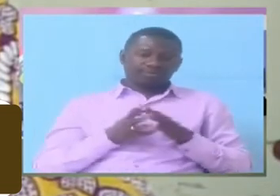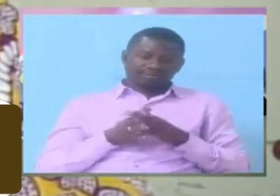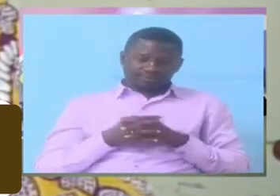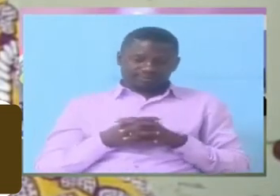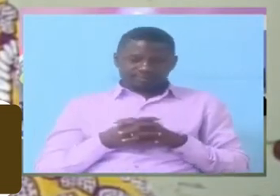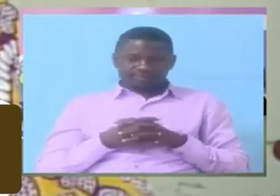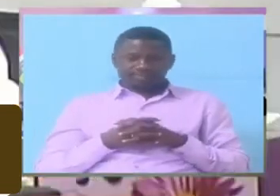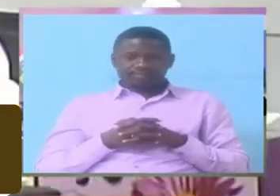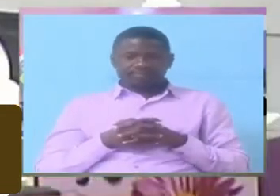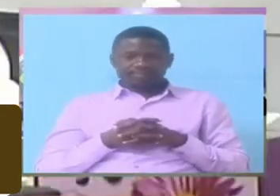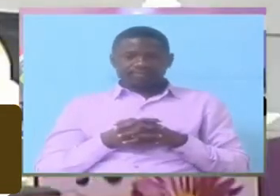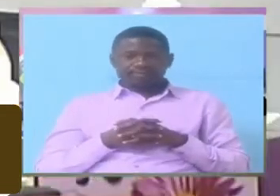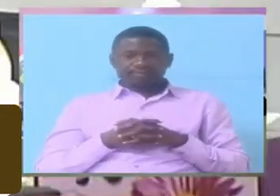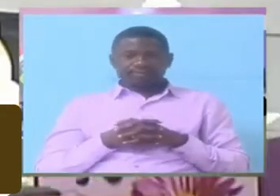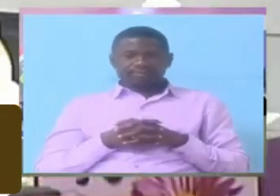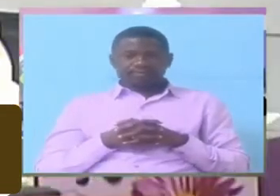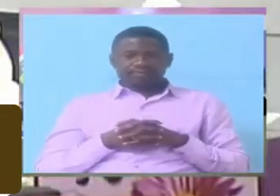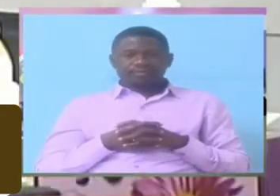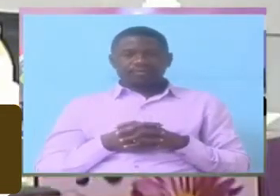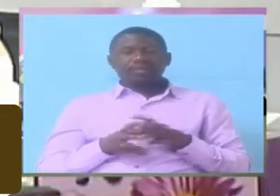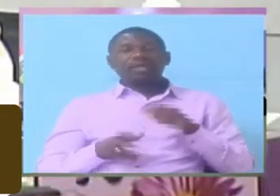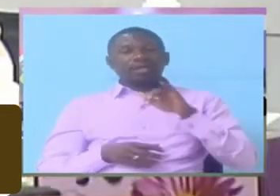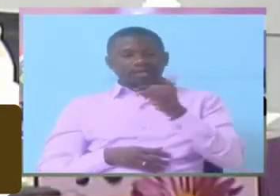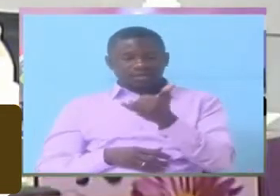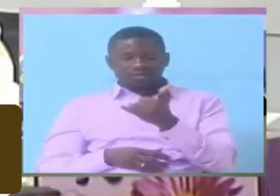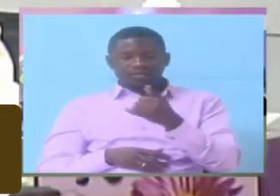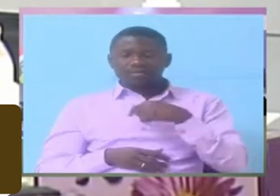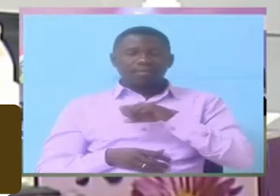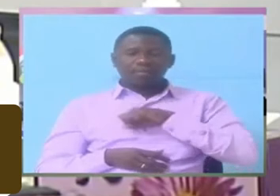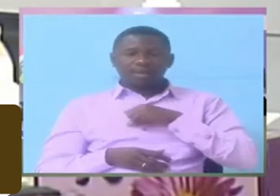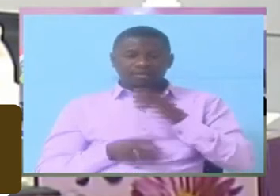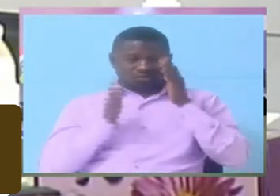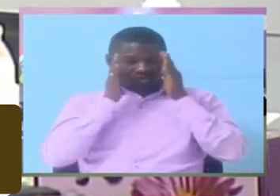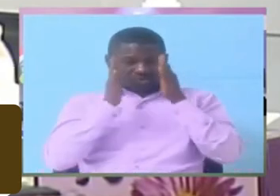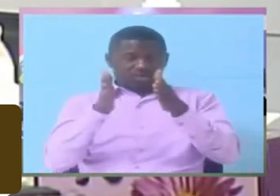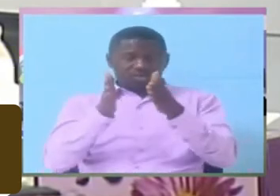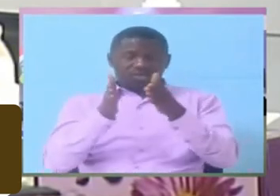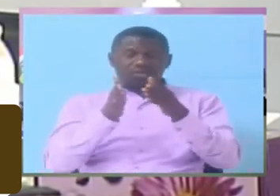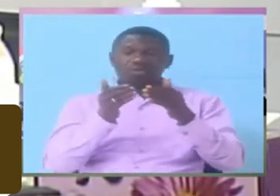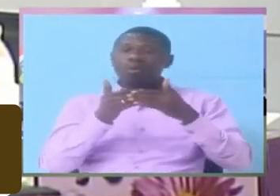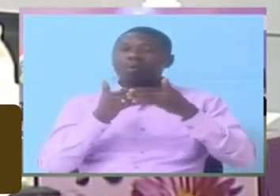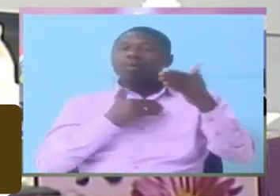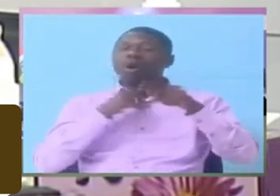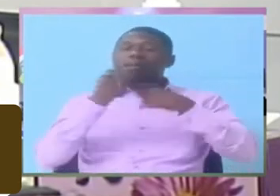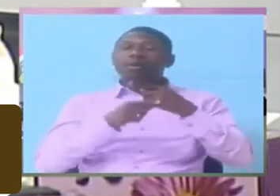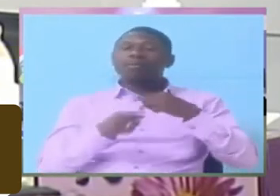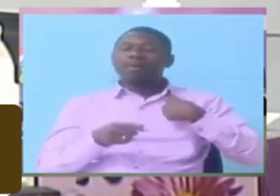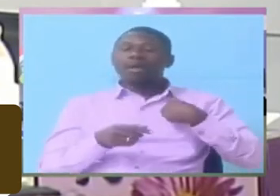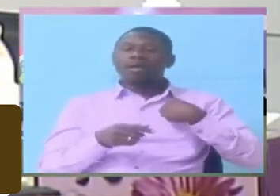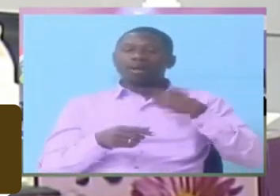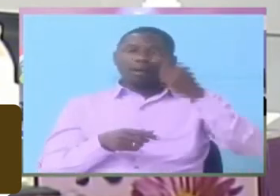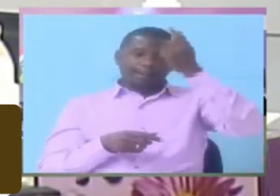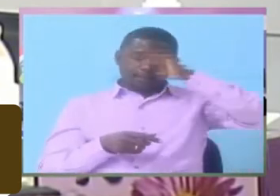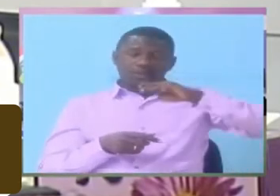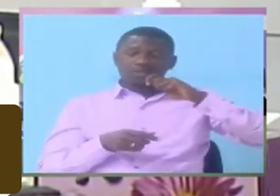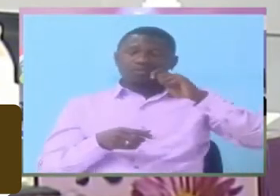tankan anila do ko lal fana. Yes, my concentration is more on my men. Barinta kilo belori men kan